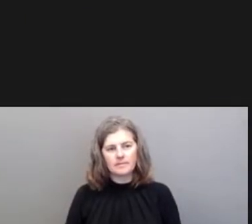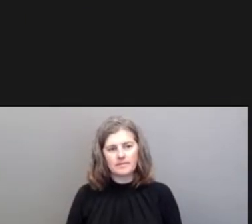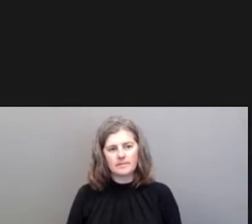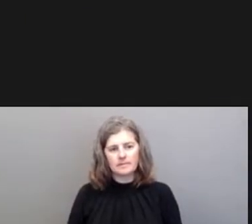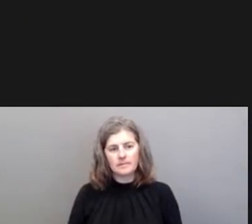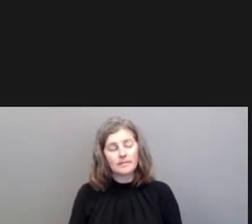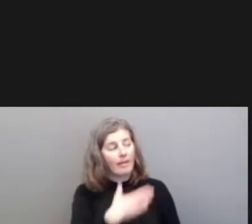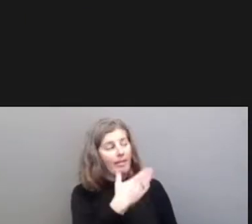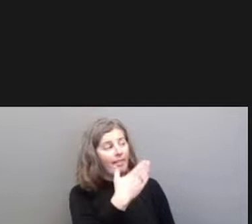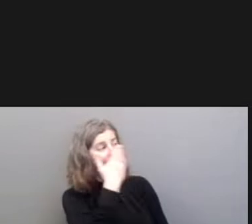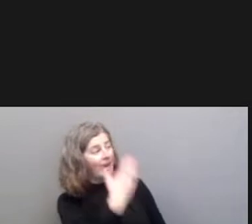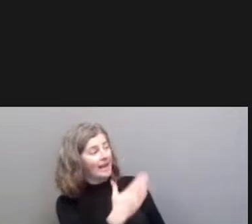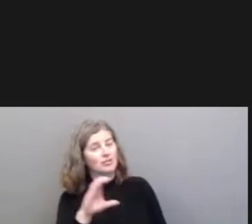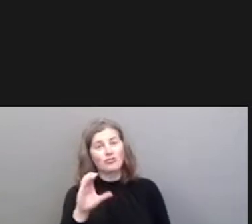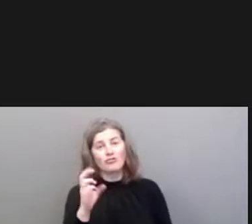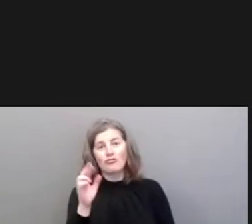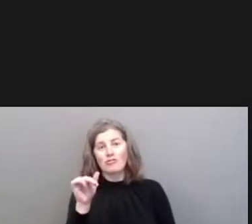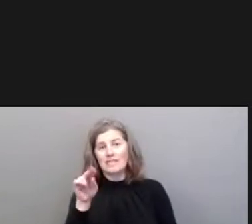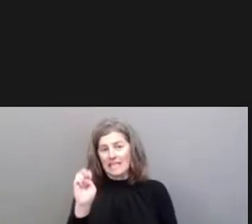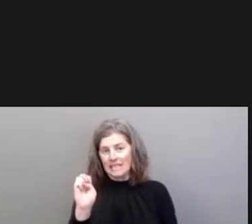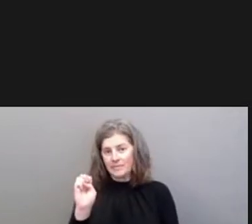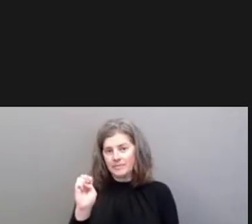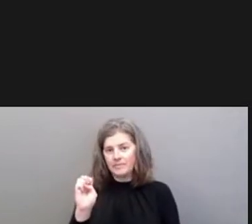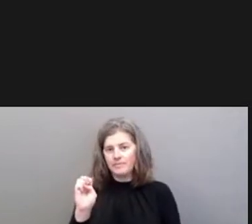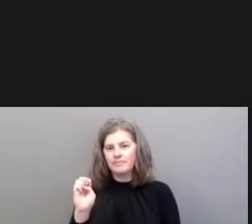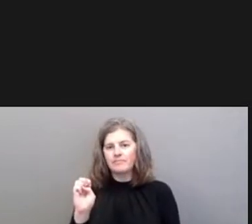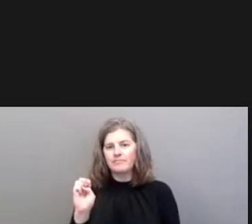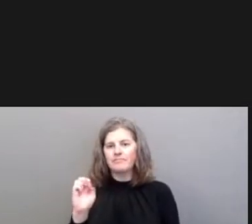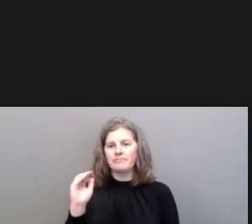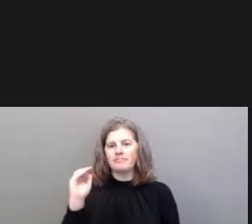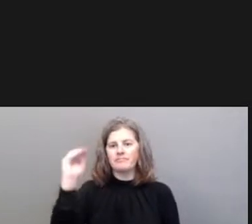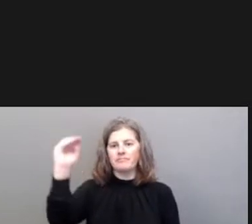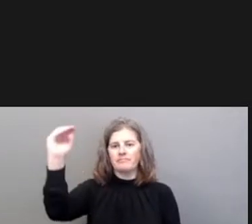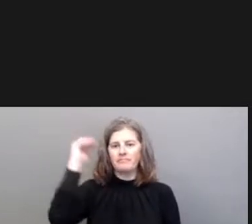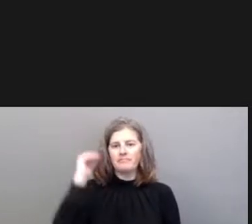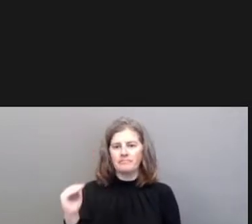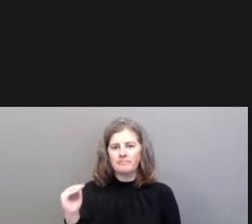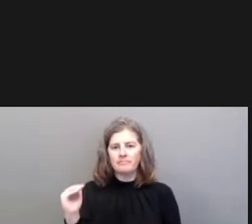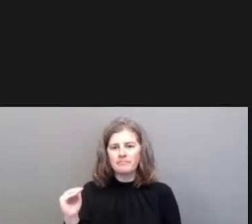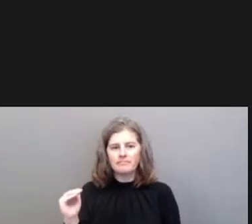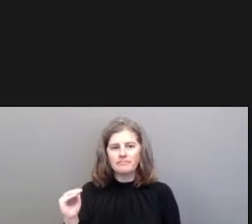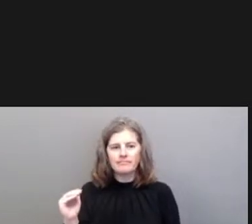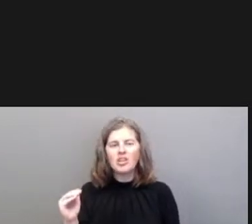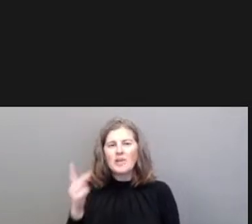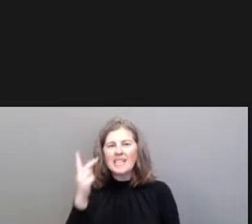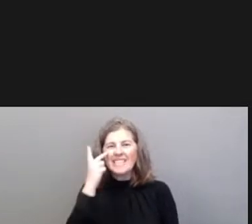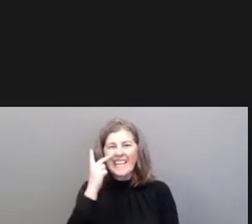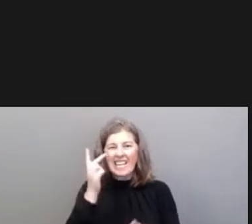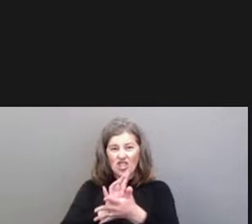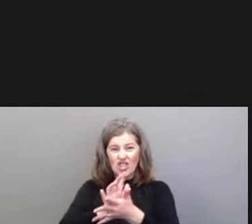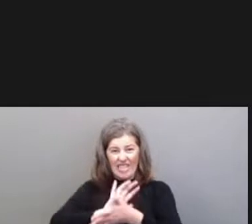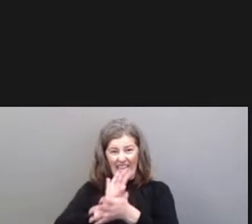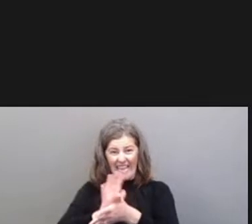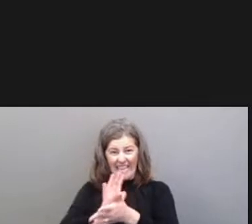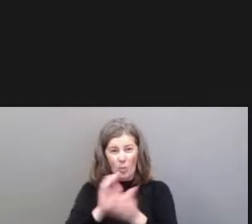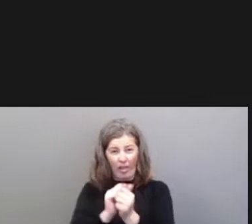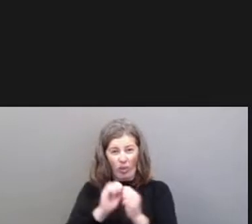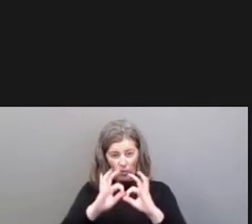Thanks, Christine. The next one is a bunch of layers of Swiss cheese. You sure you don't want to do this one, Christine?